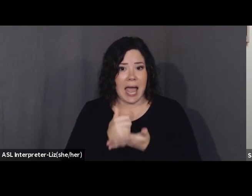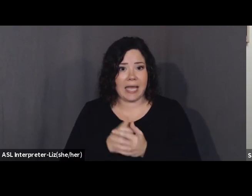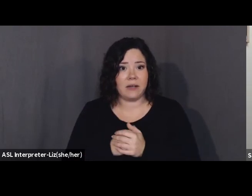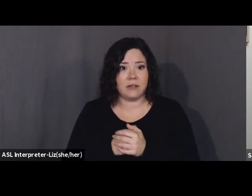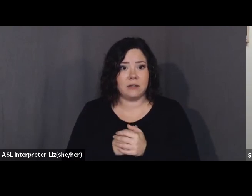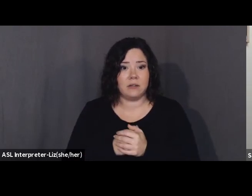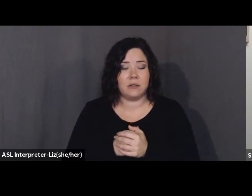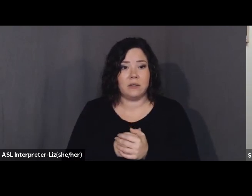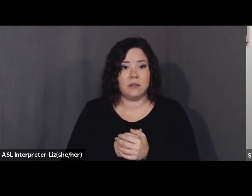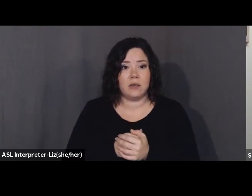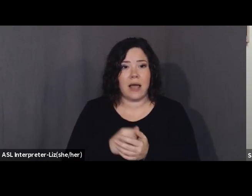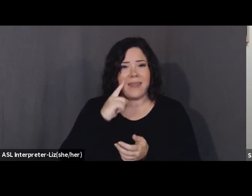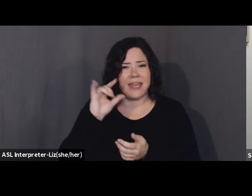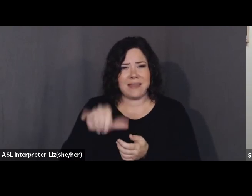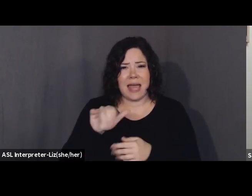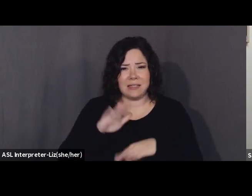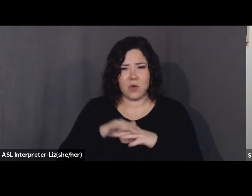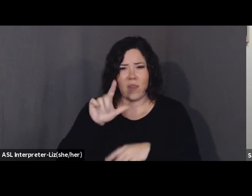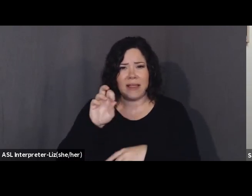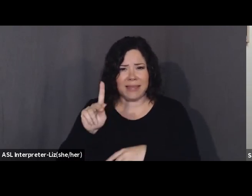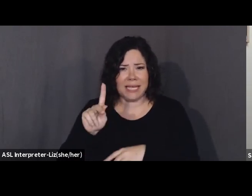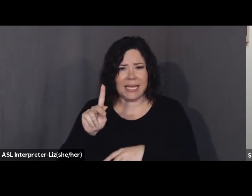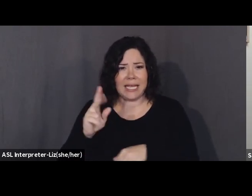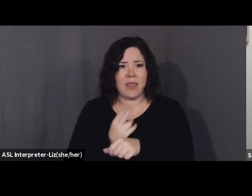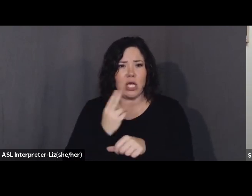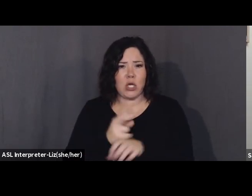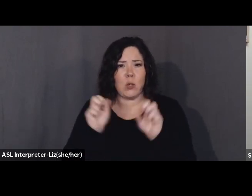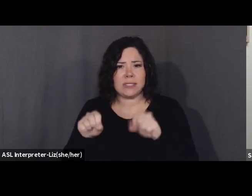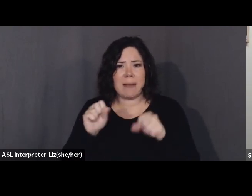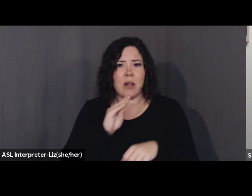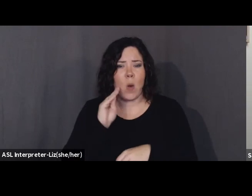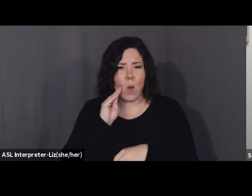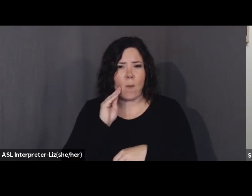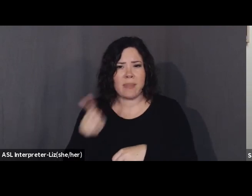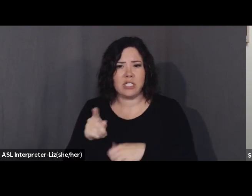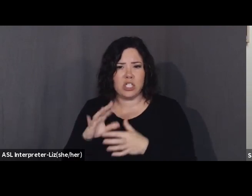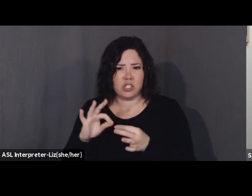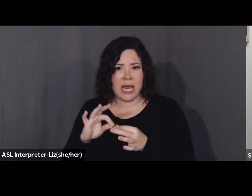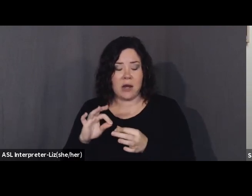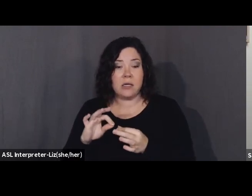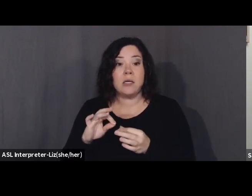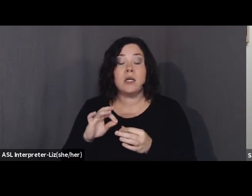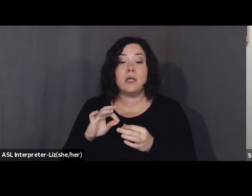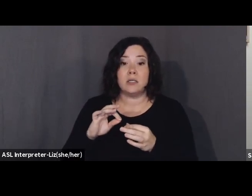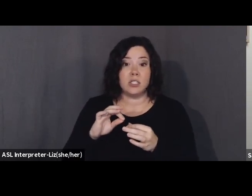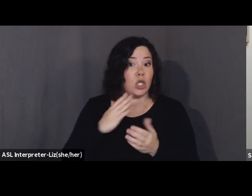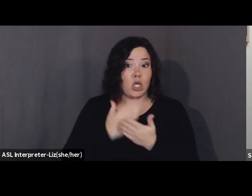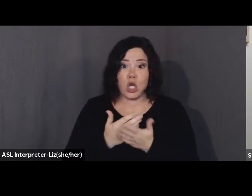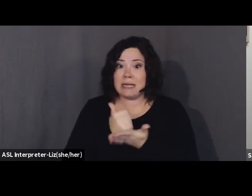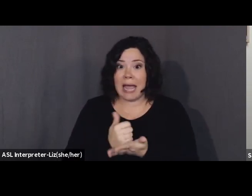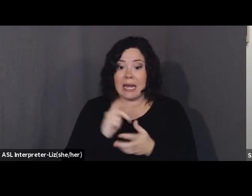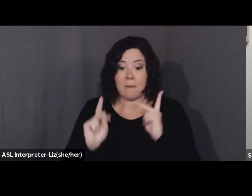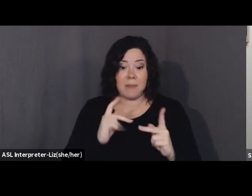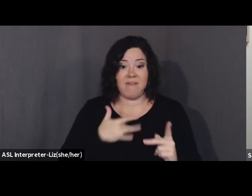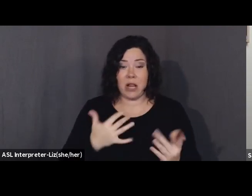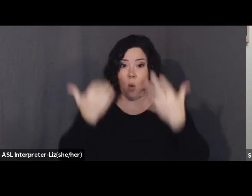Able Home link that Lily shared, but it's a really great guide when when folks are feeling a little bit overwhelmed by their spaces and they're